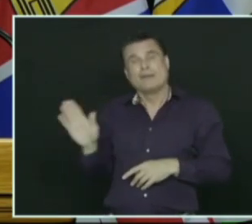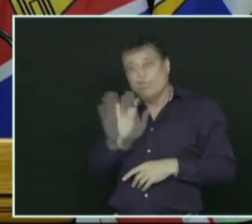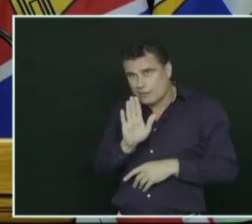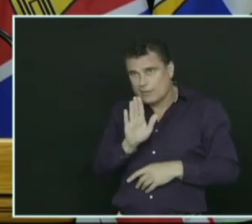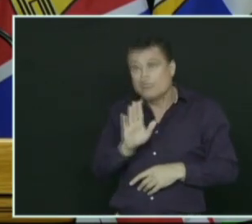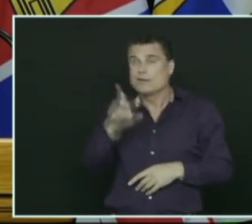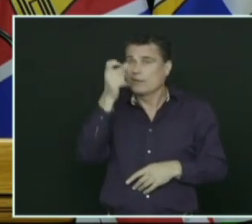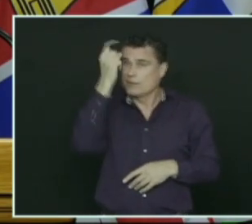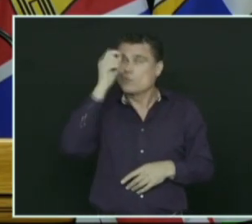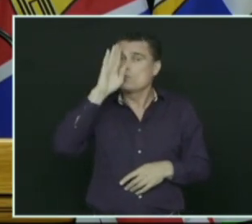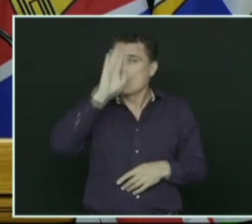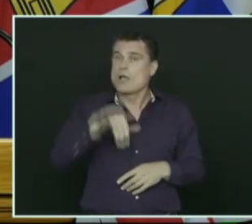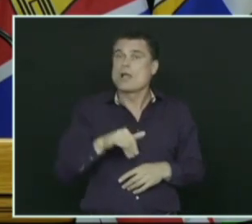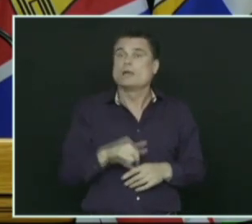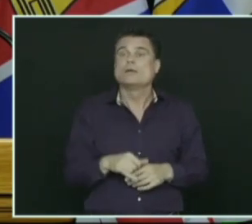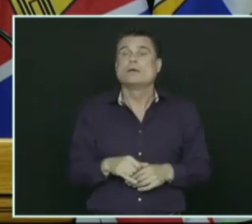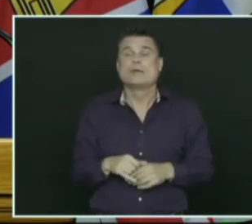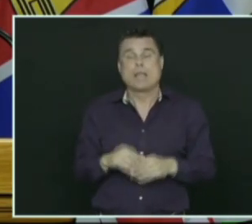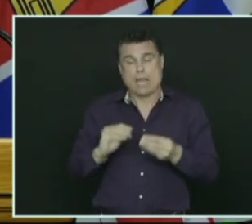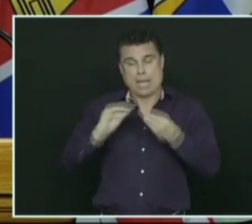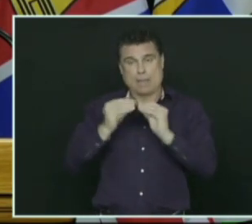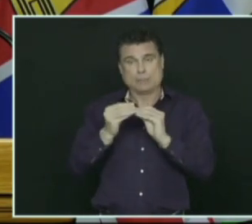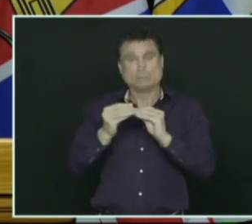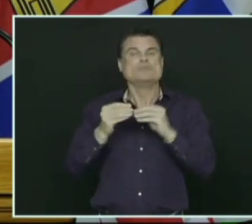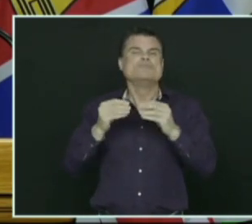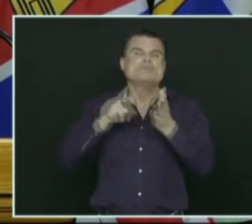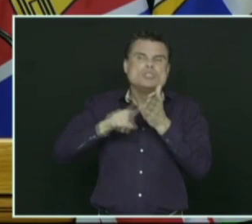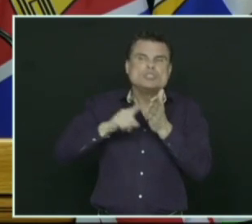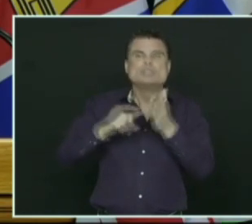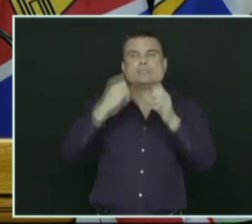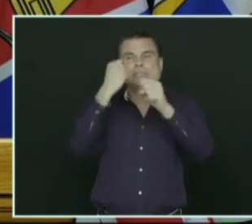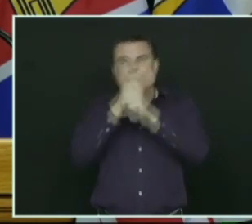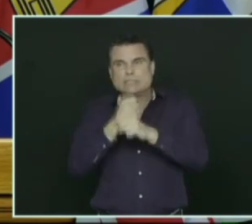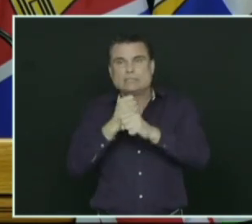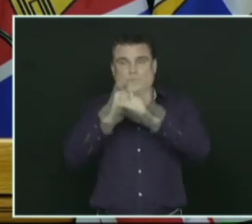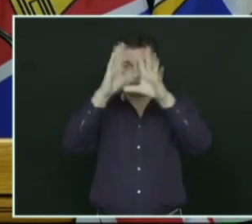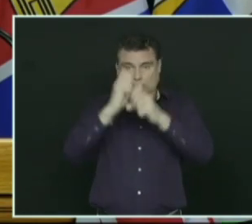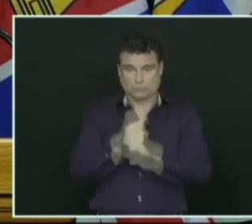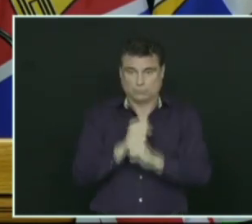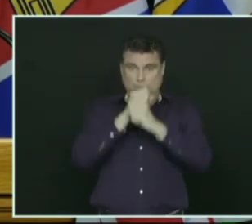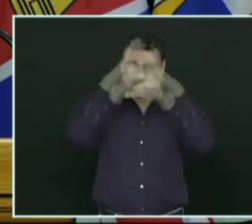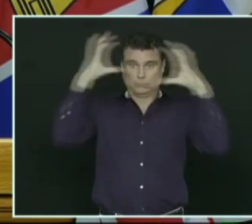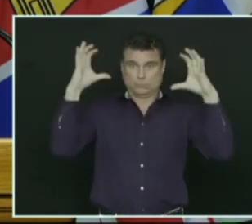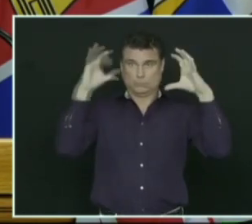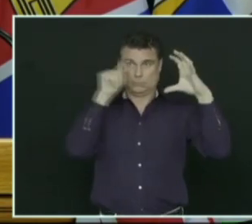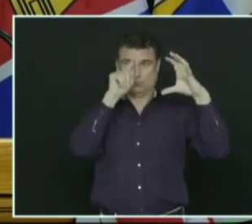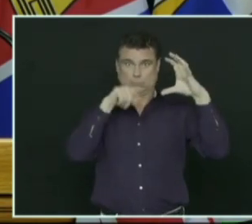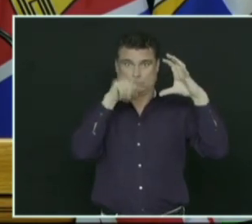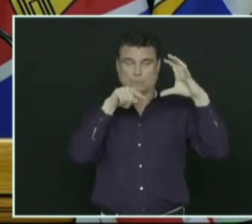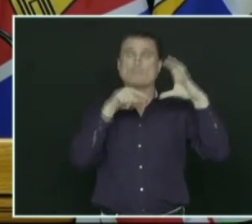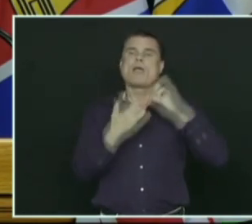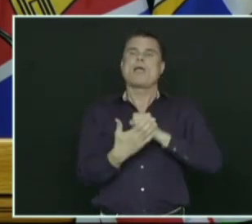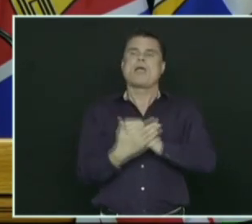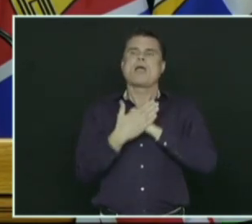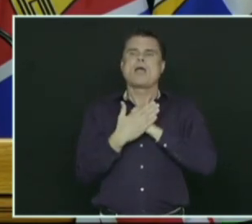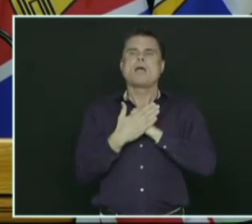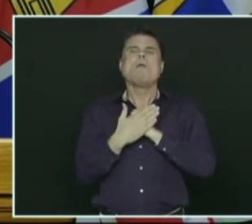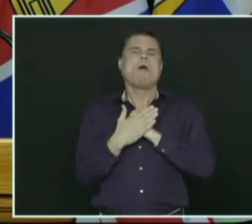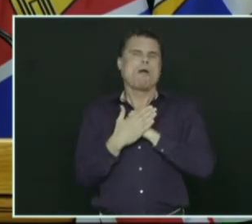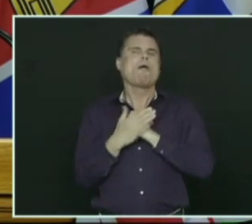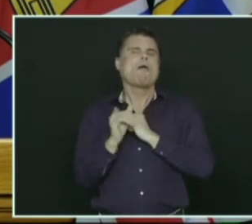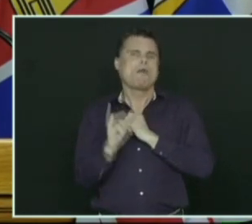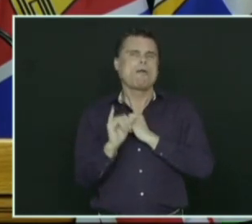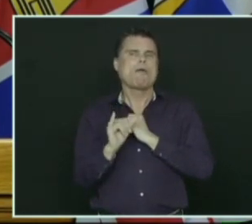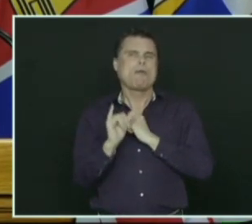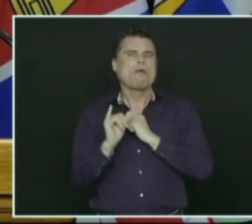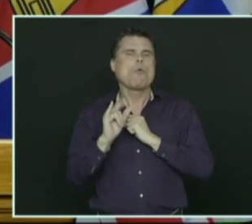being able to access online resources, for example. And we know that children who are falling behind, when we have